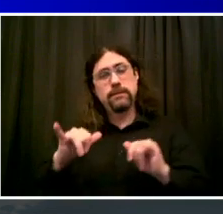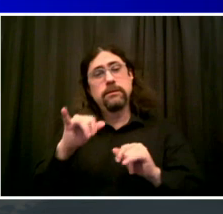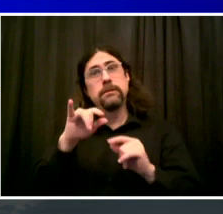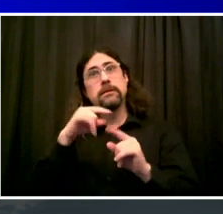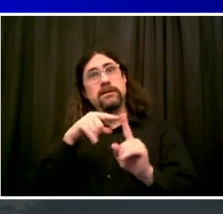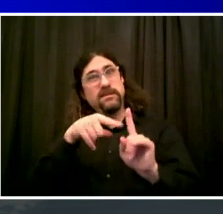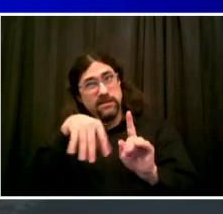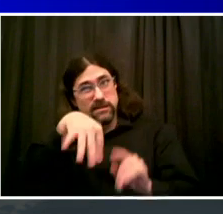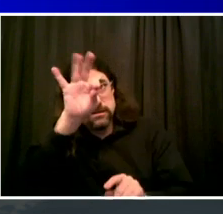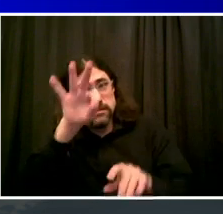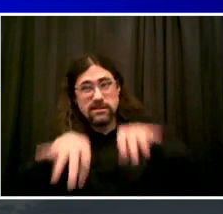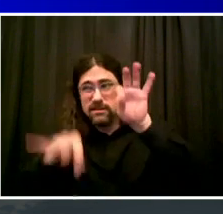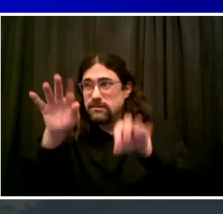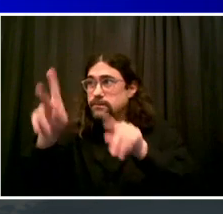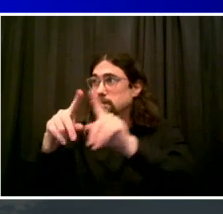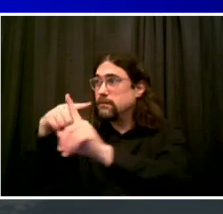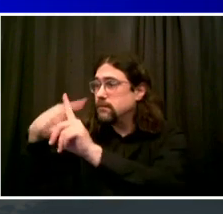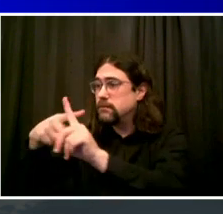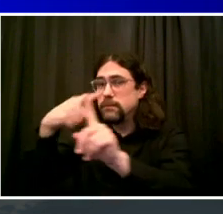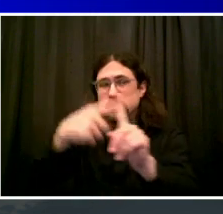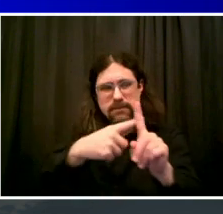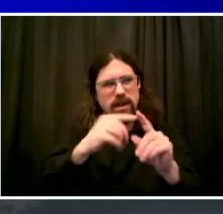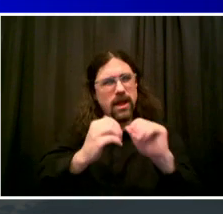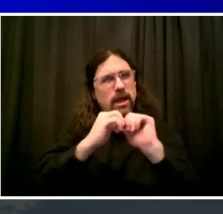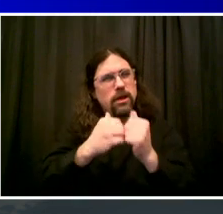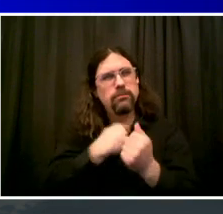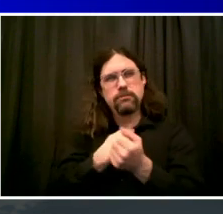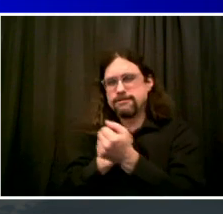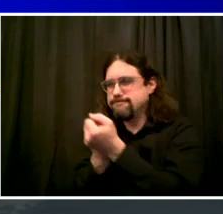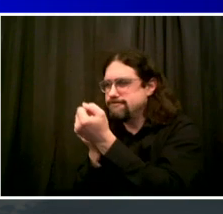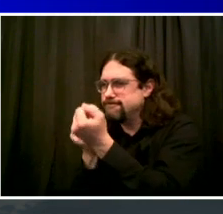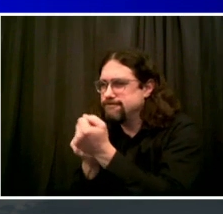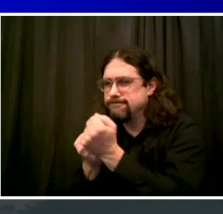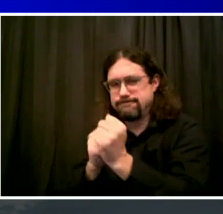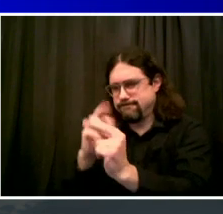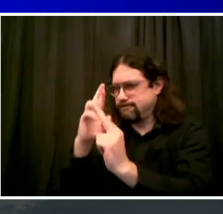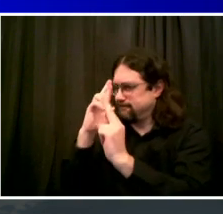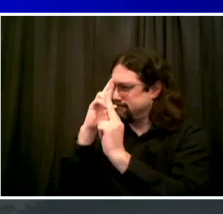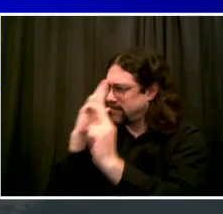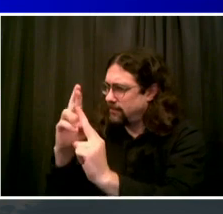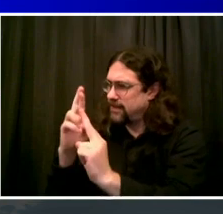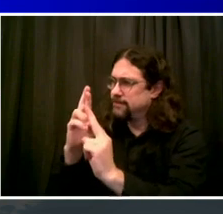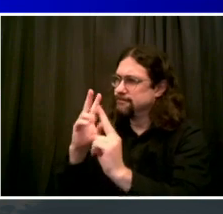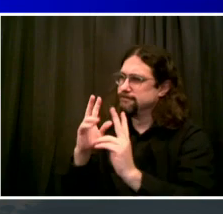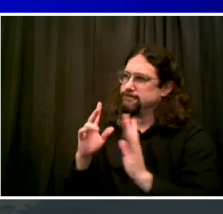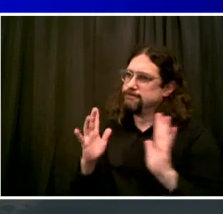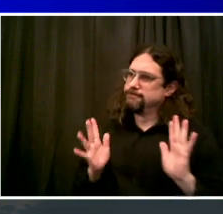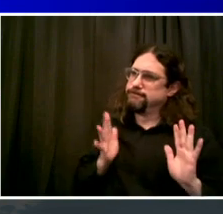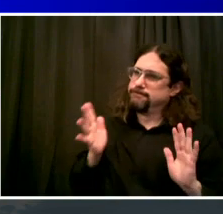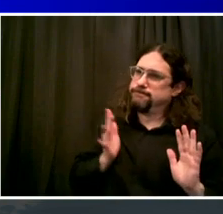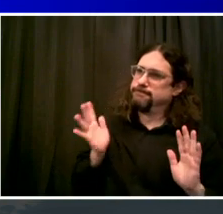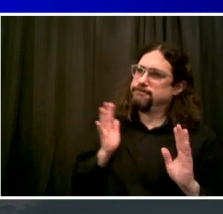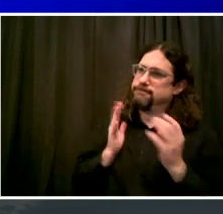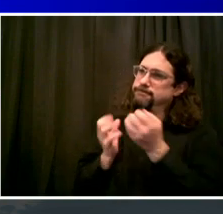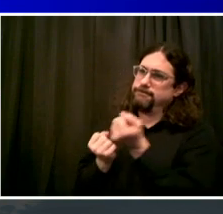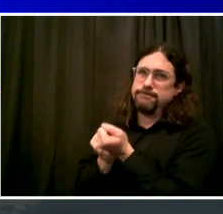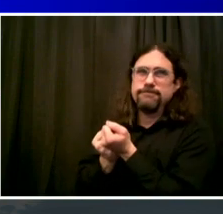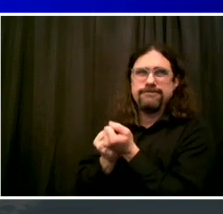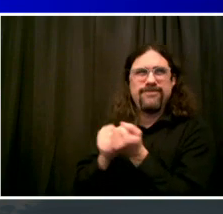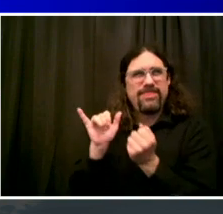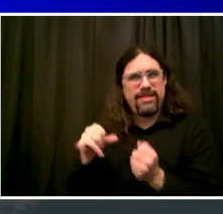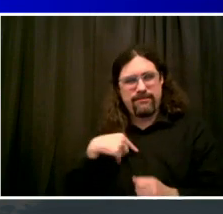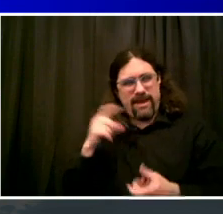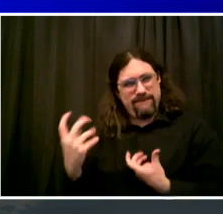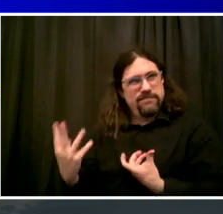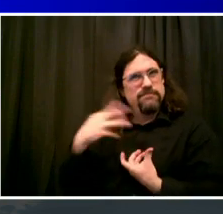knowing how to get things done, but also people with big hearts and big appreciation for what it takes to serve all the people of this city.